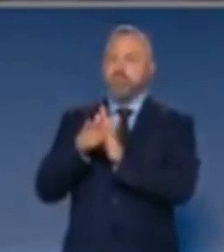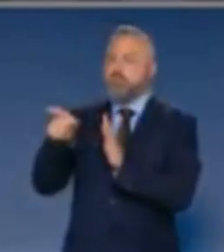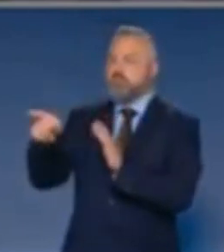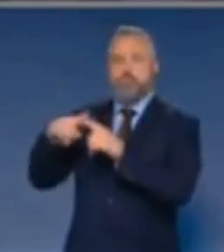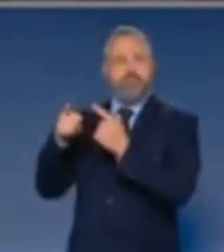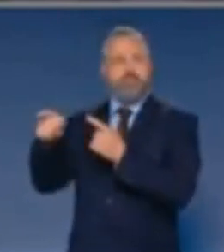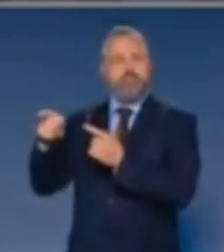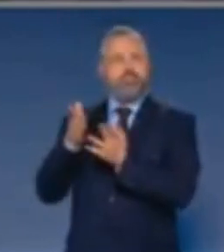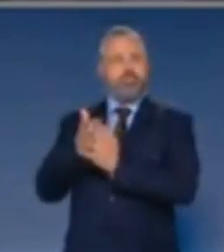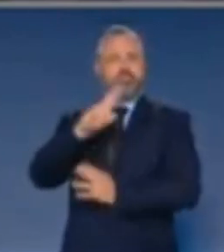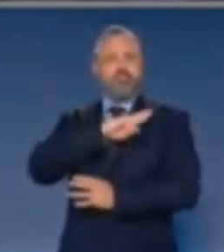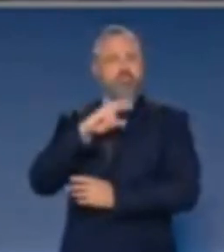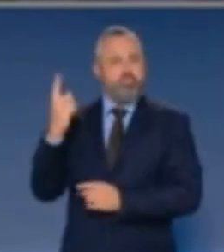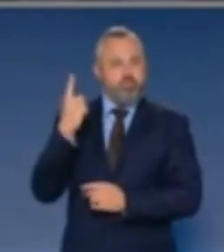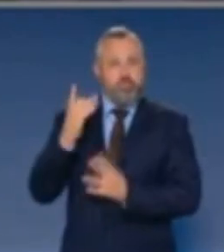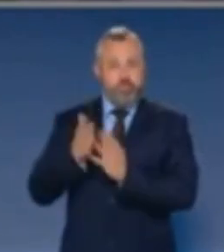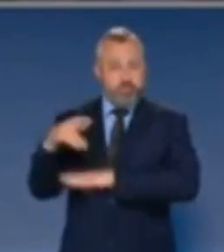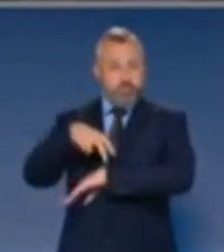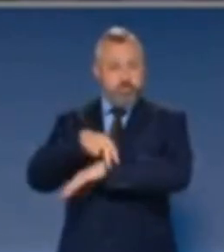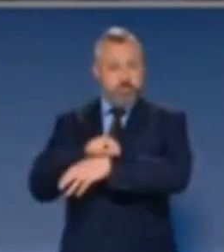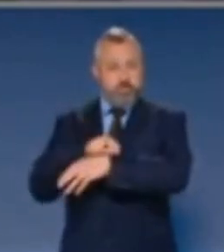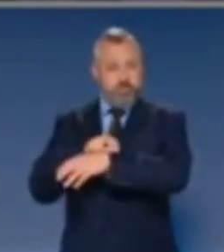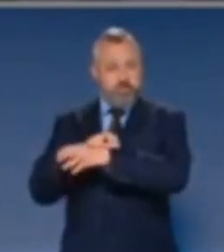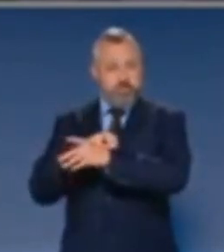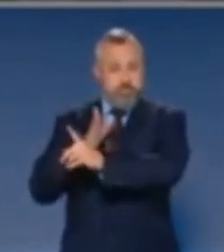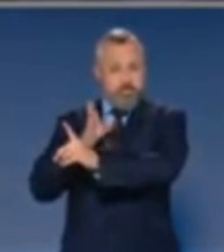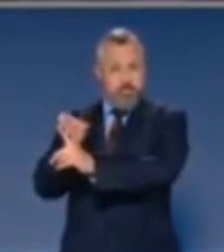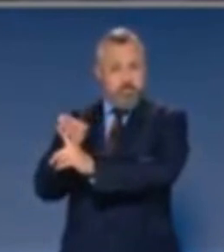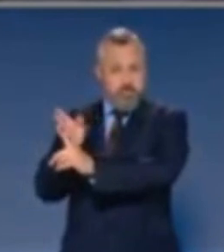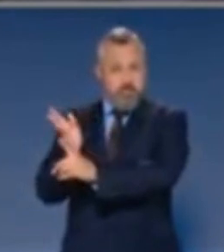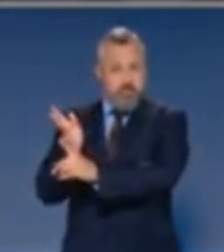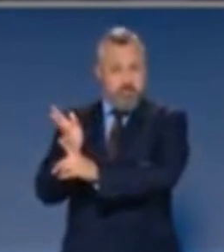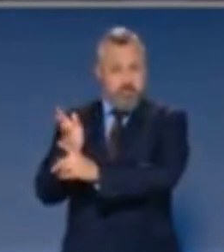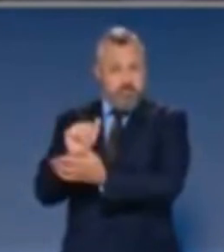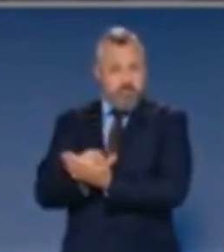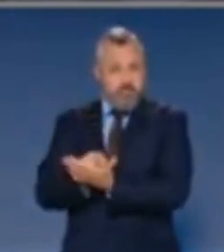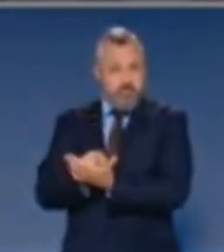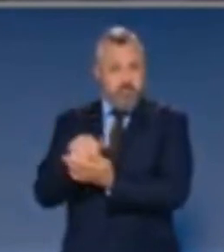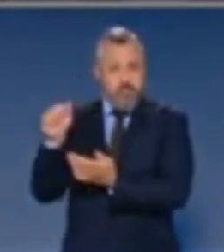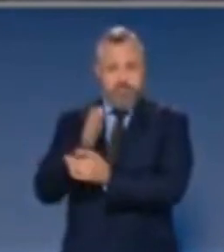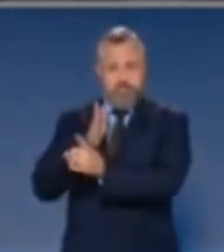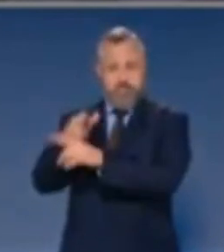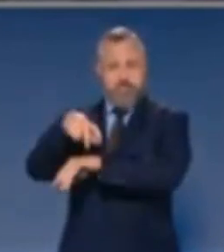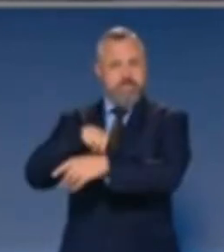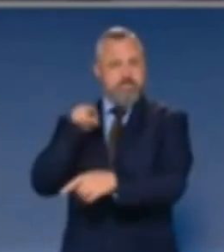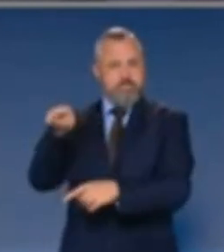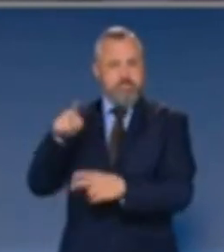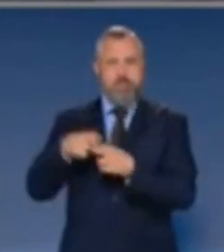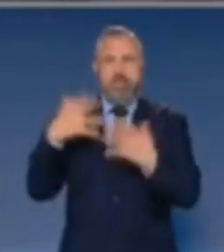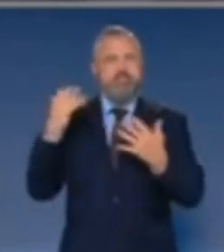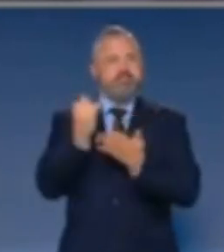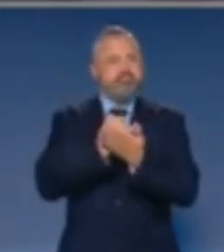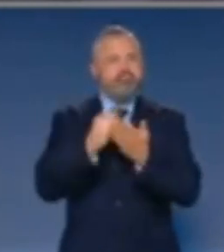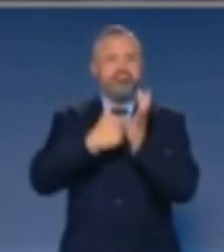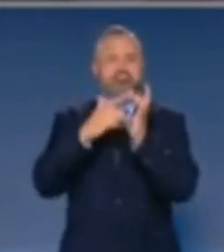that they are the appropriate and the only qualified body in order to do that. So I'll finish